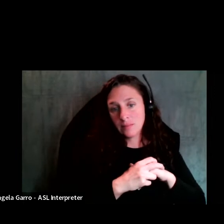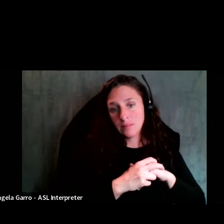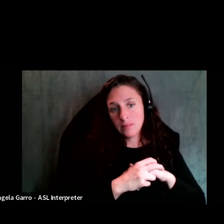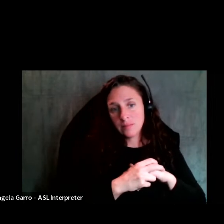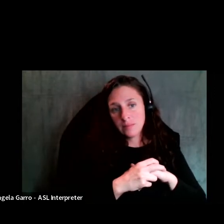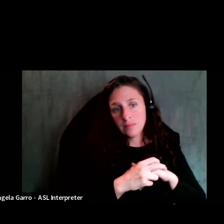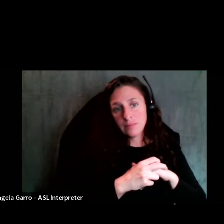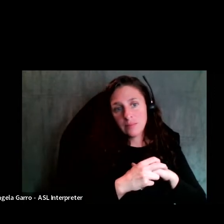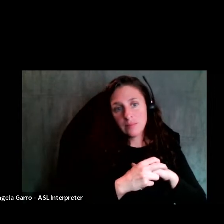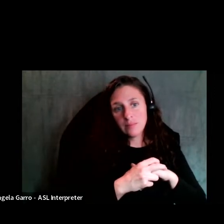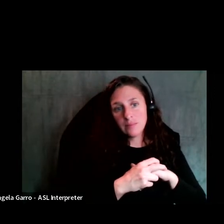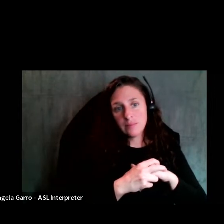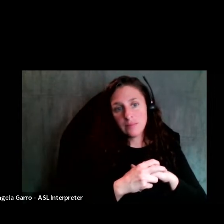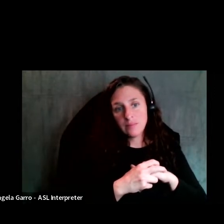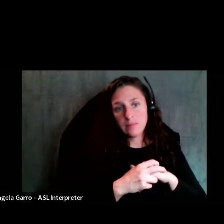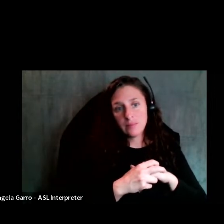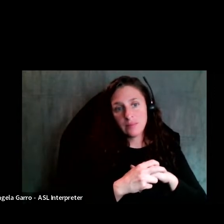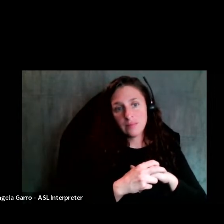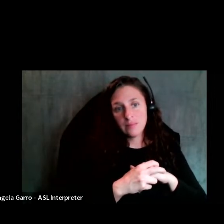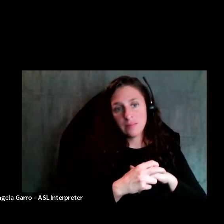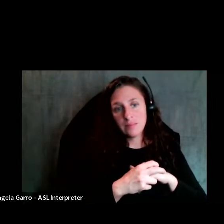Uh-oh.